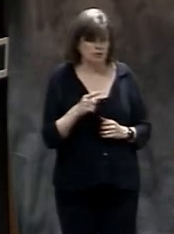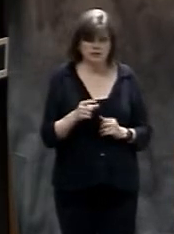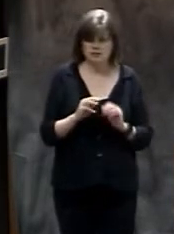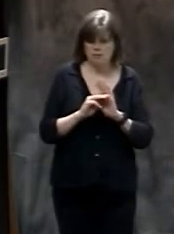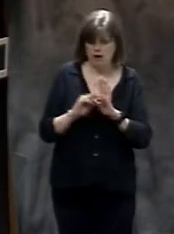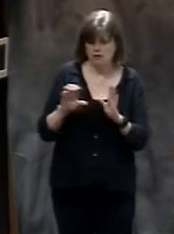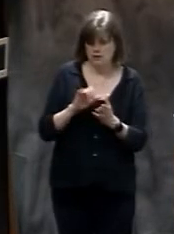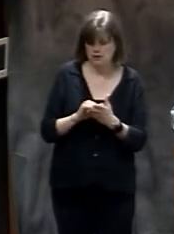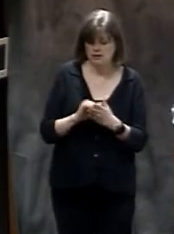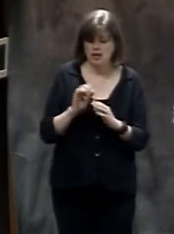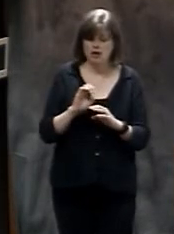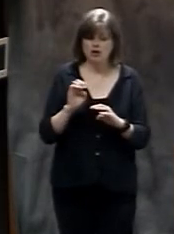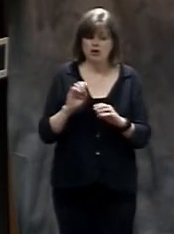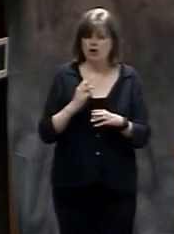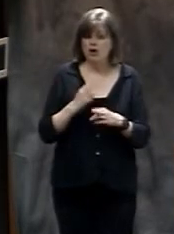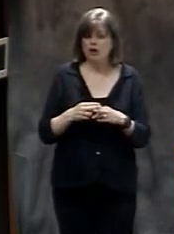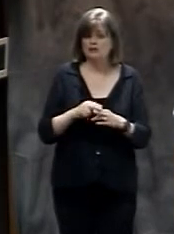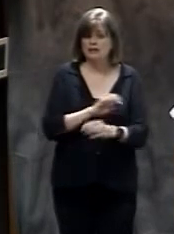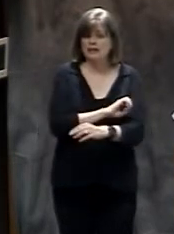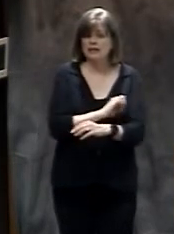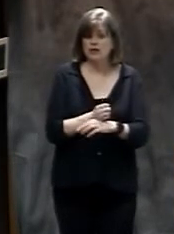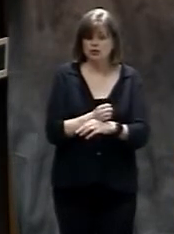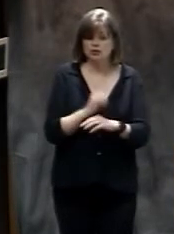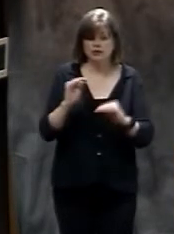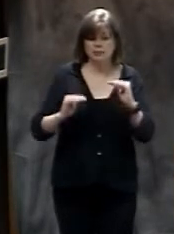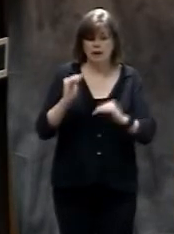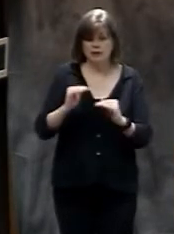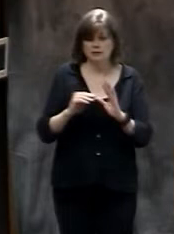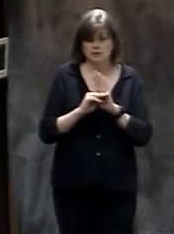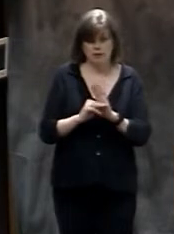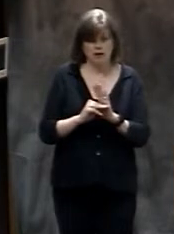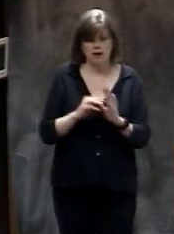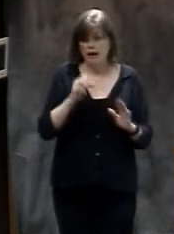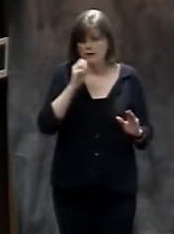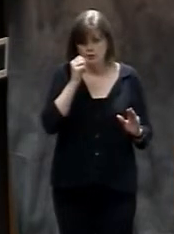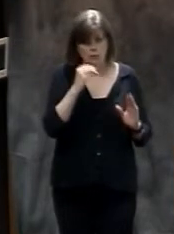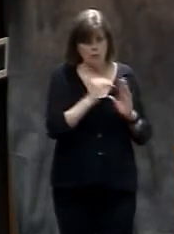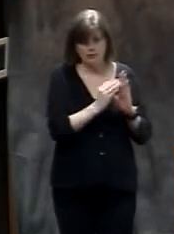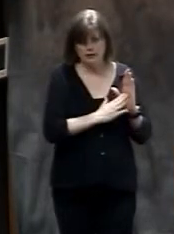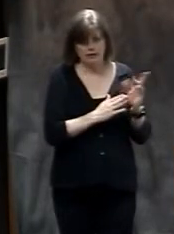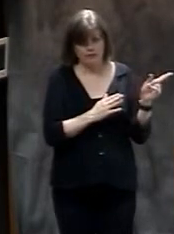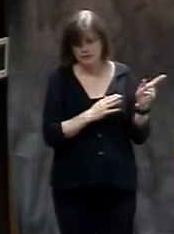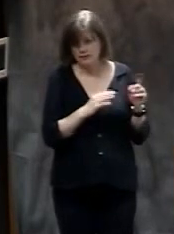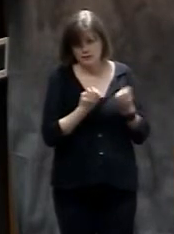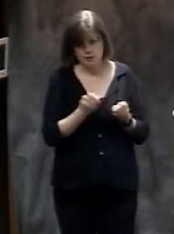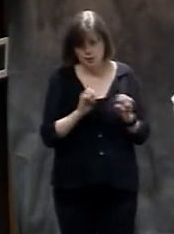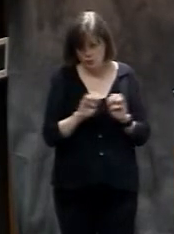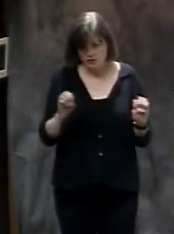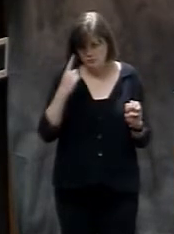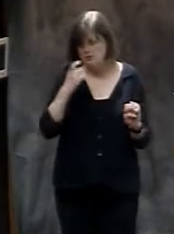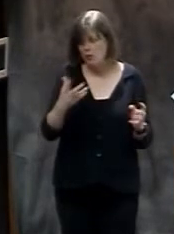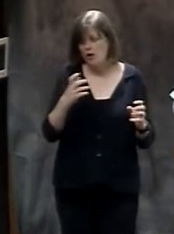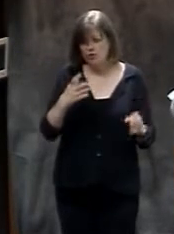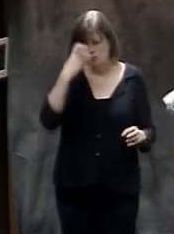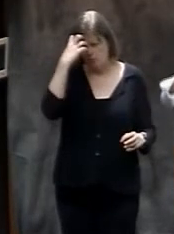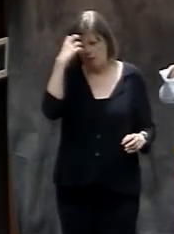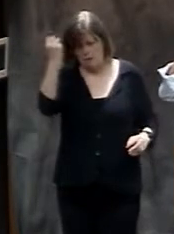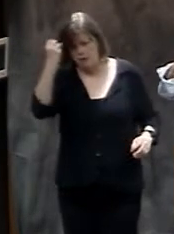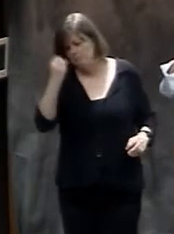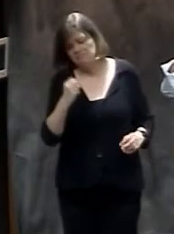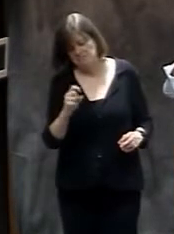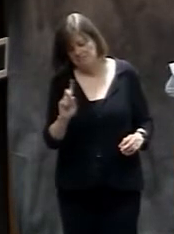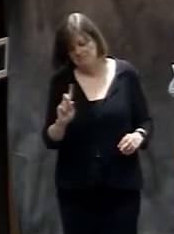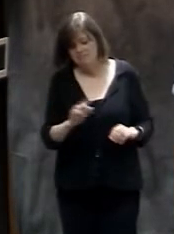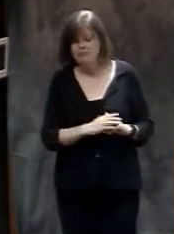energy balance model. And I don't put the equation up here because I want you to memorize it, I put it up here because I want you to keep in